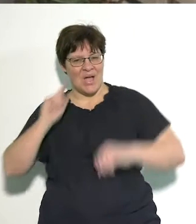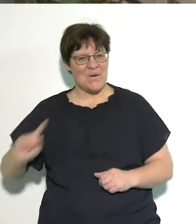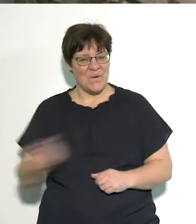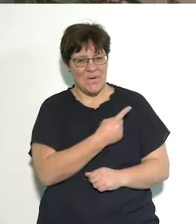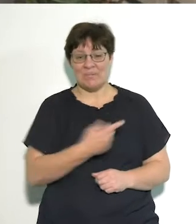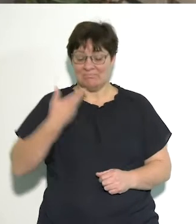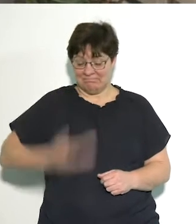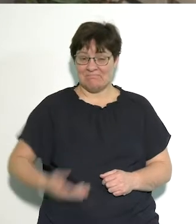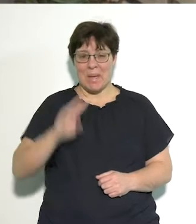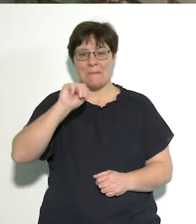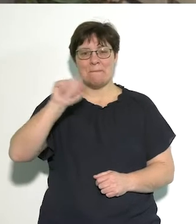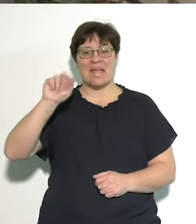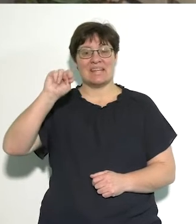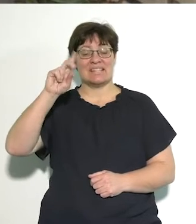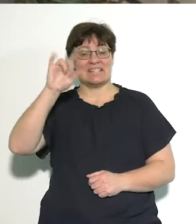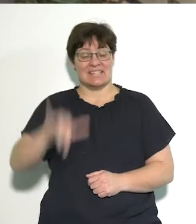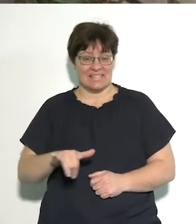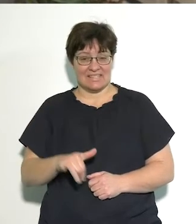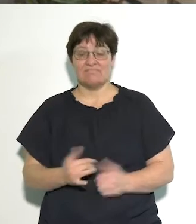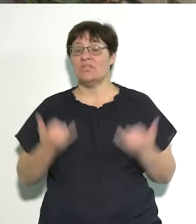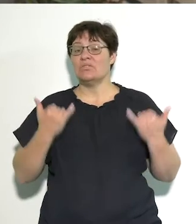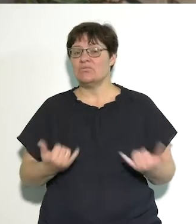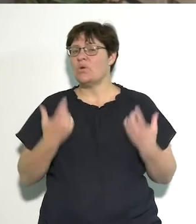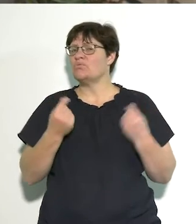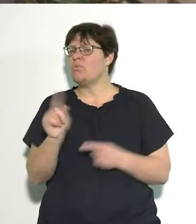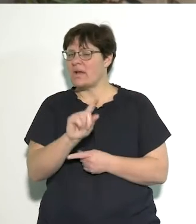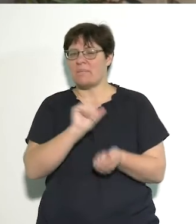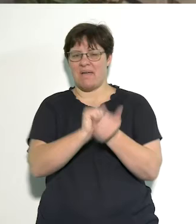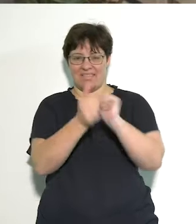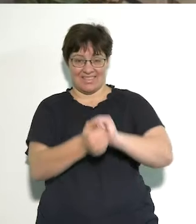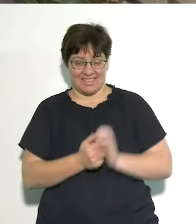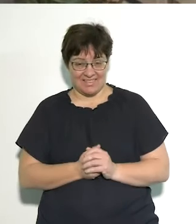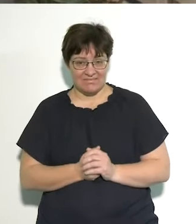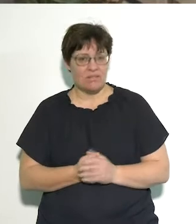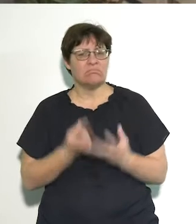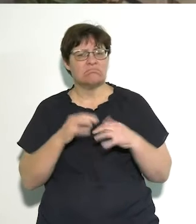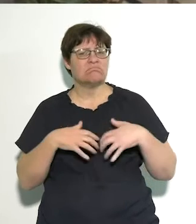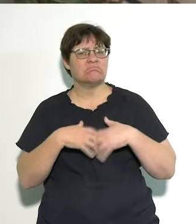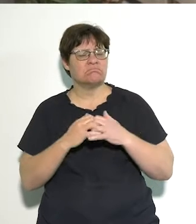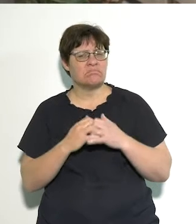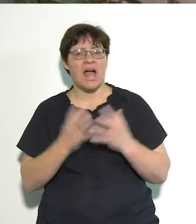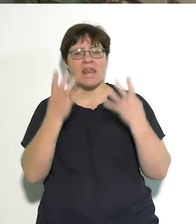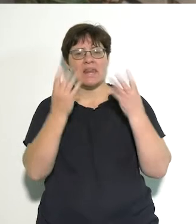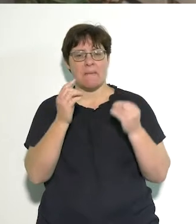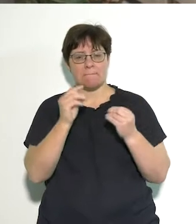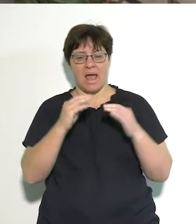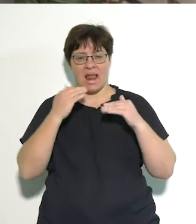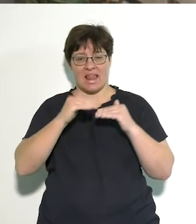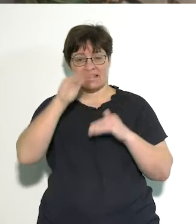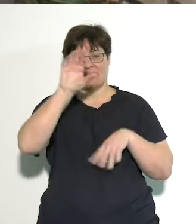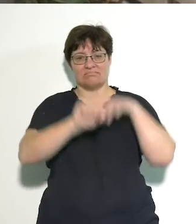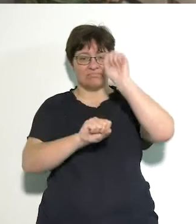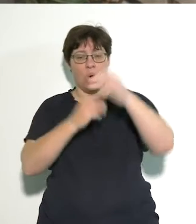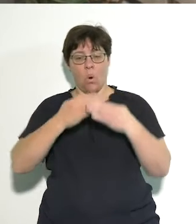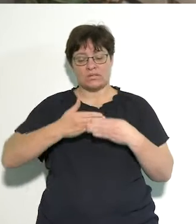Hi everybody, it's me, Mandy. Today we're going to be doing some maths together, and we're going to be making a number ladder or